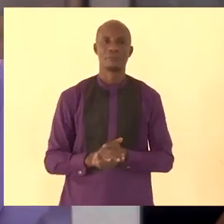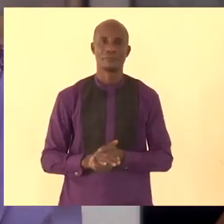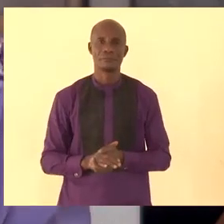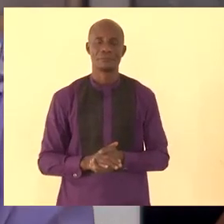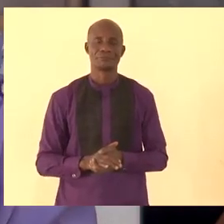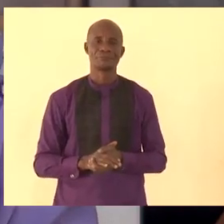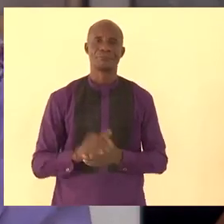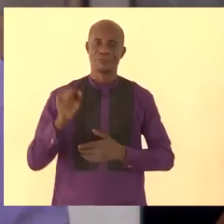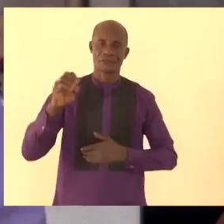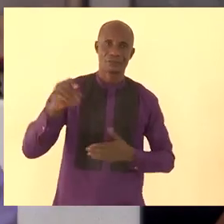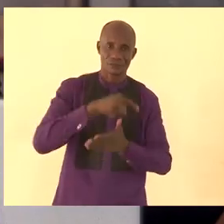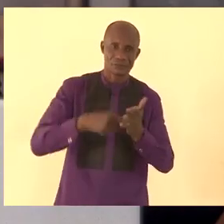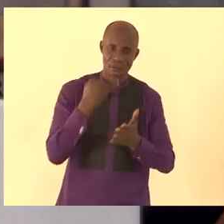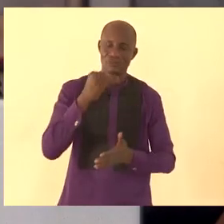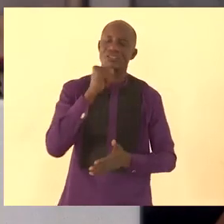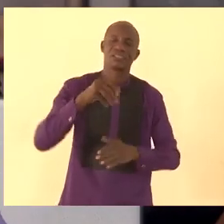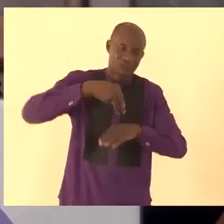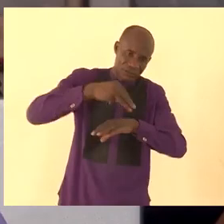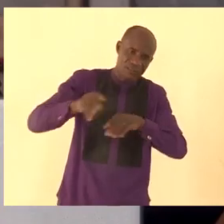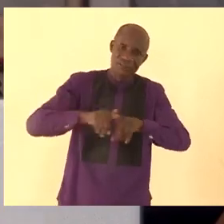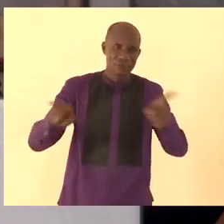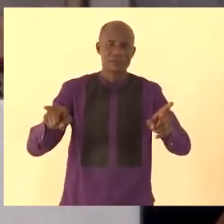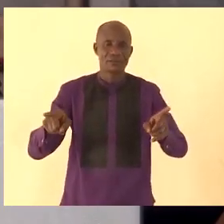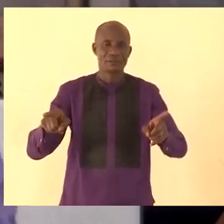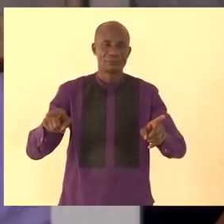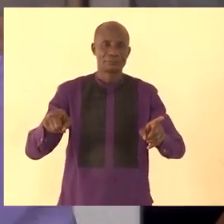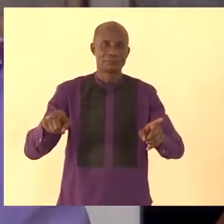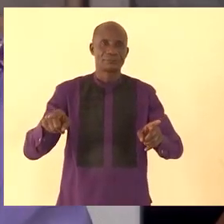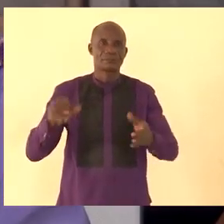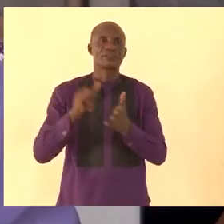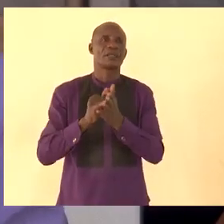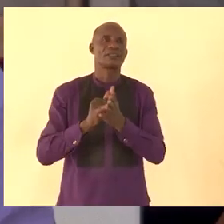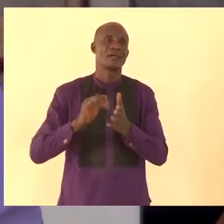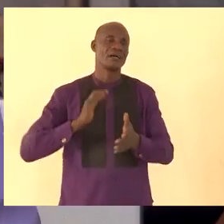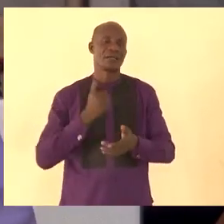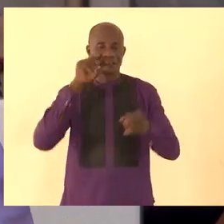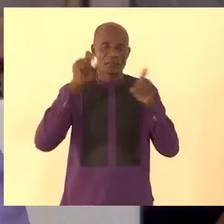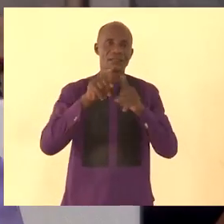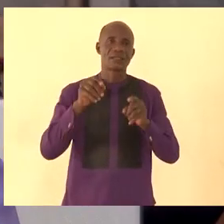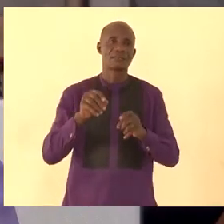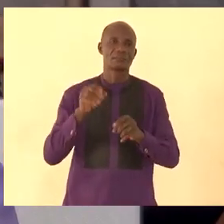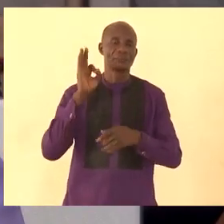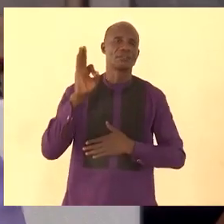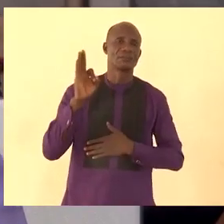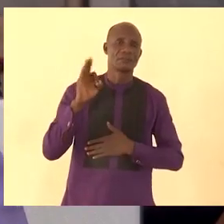it. So this message is not different from the message that Felicia preaches about eating well.